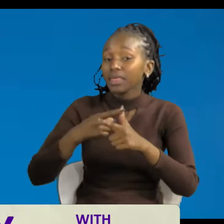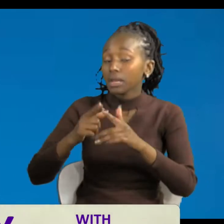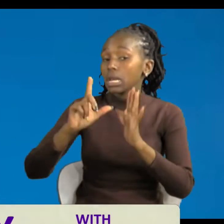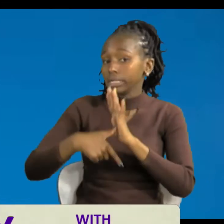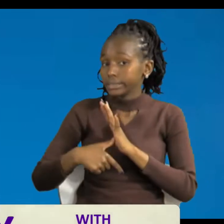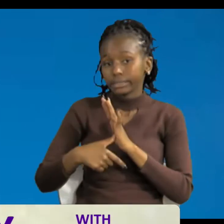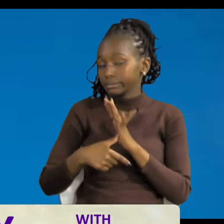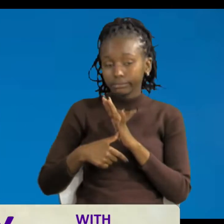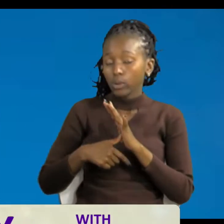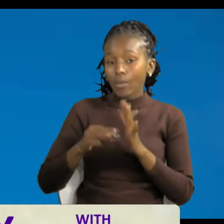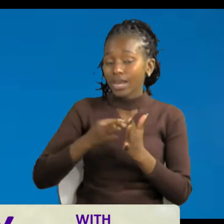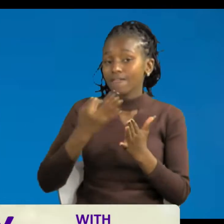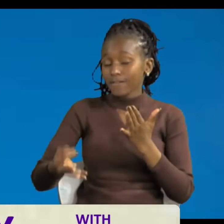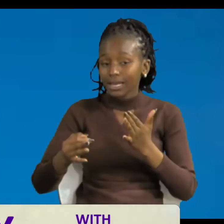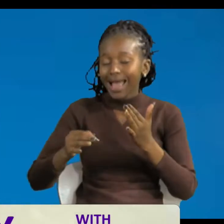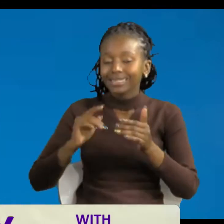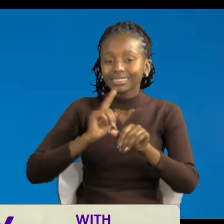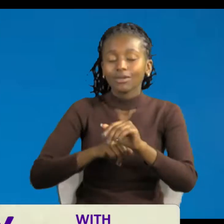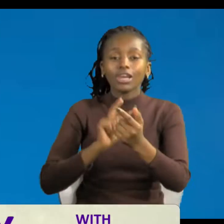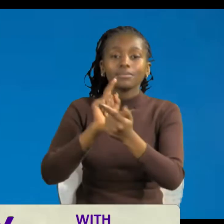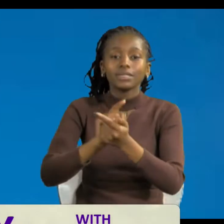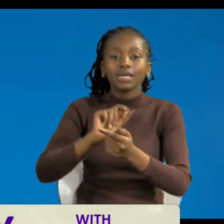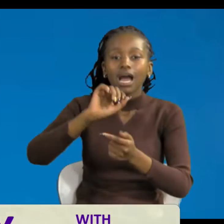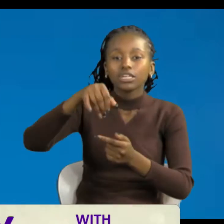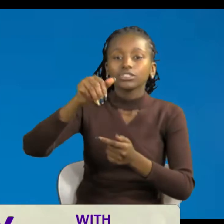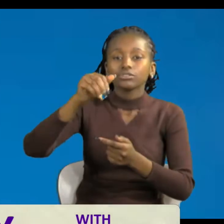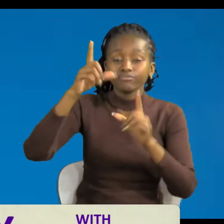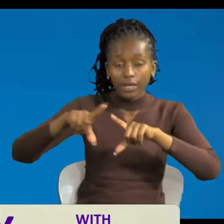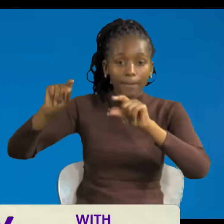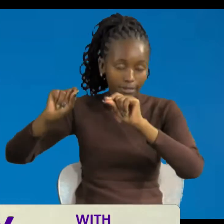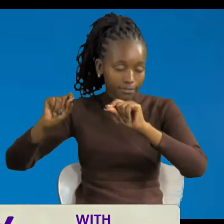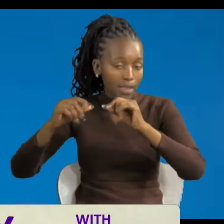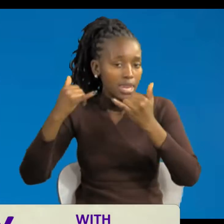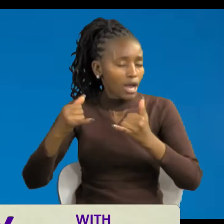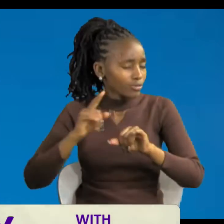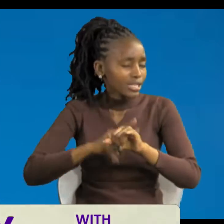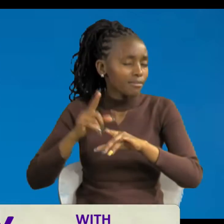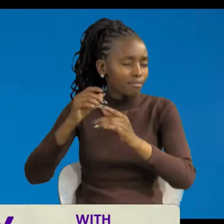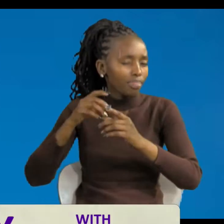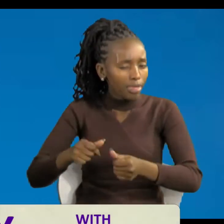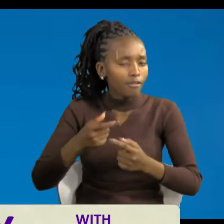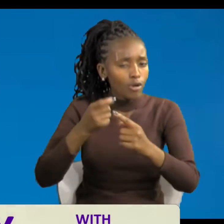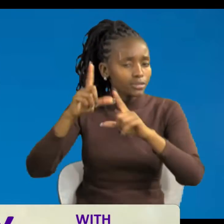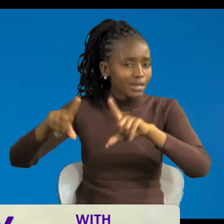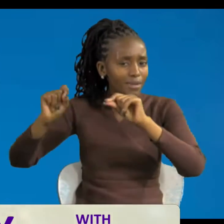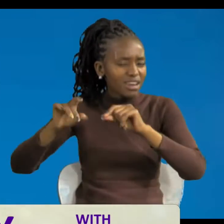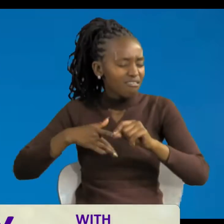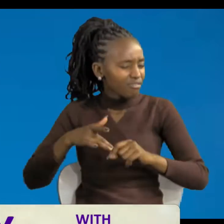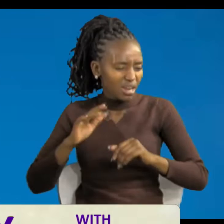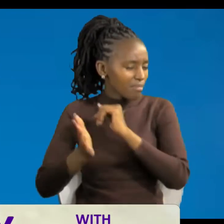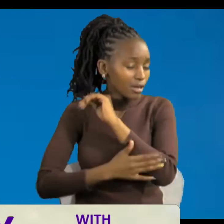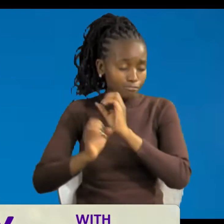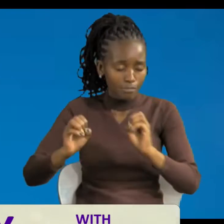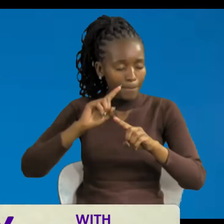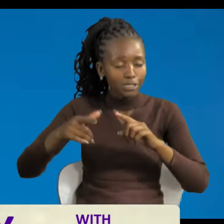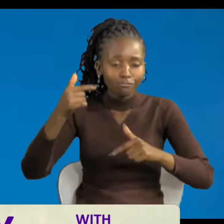when they fell under Japan, who beat them 2-0. But then again, that did not deter them, and they're through to the round of 16.